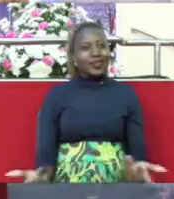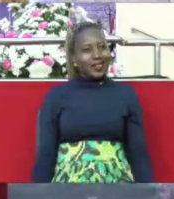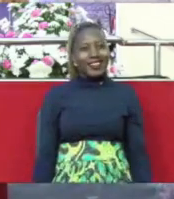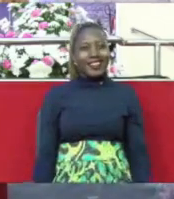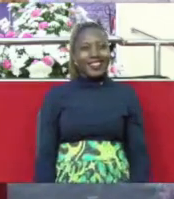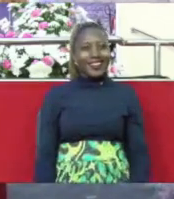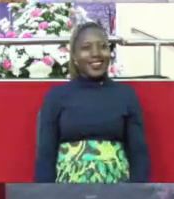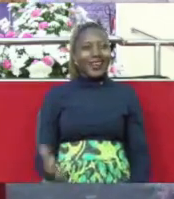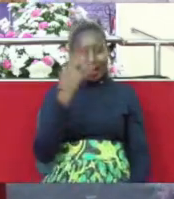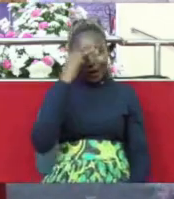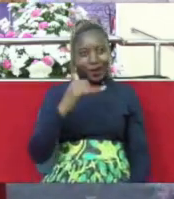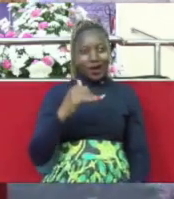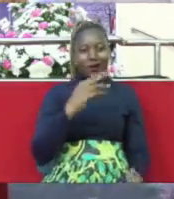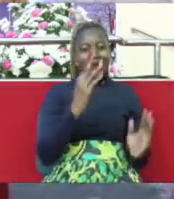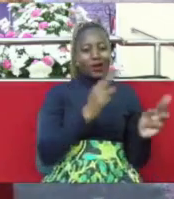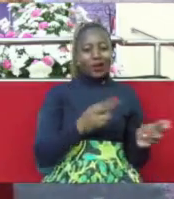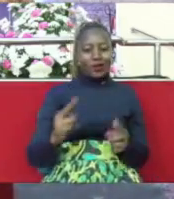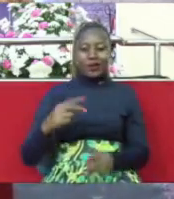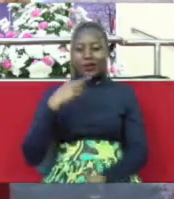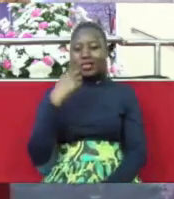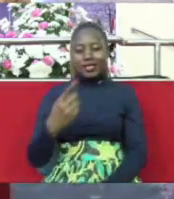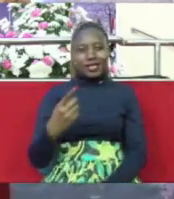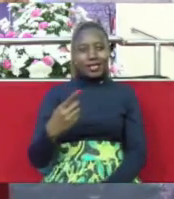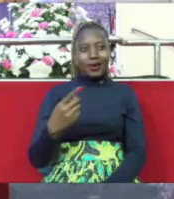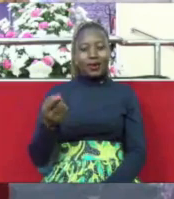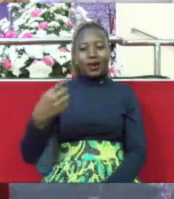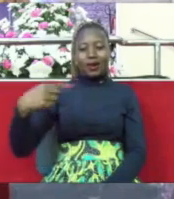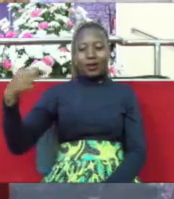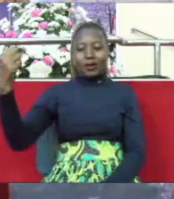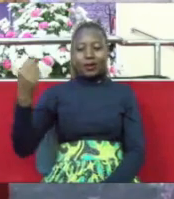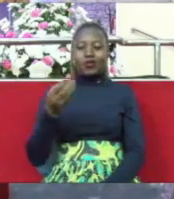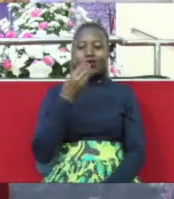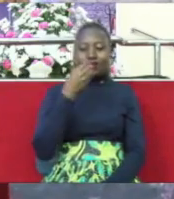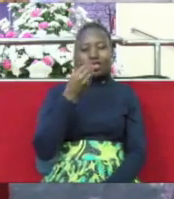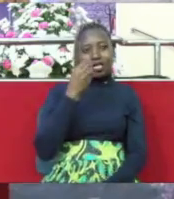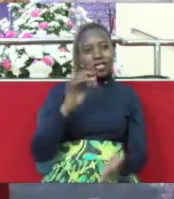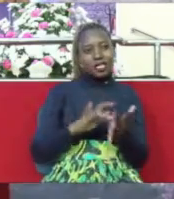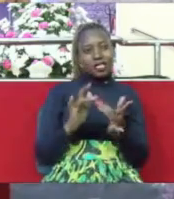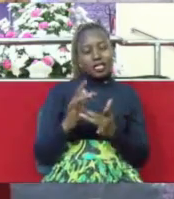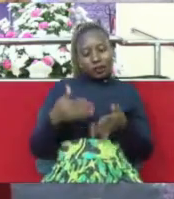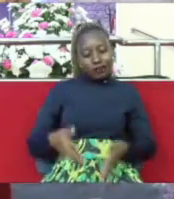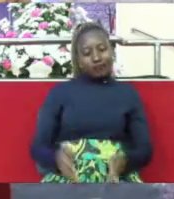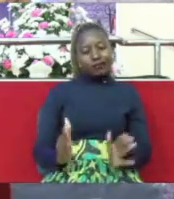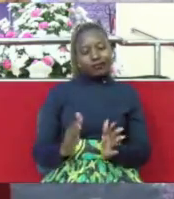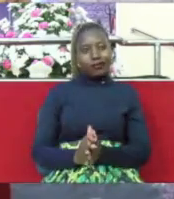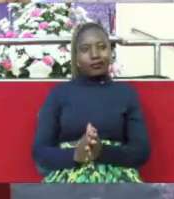are going to eat sababu Christmas. Sababu unasema tunaenda kula Christmas. Amen. Amen. Most of us will be traveling this coming